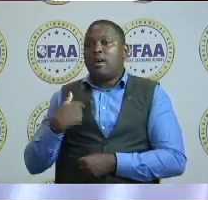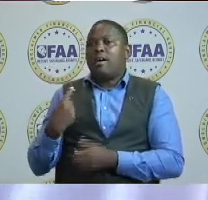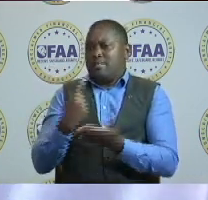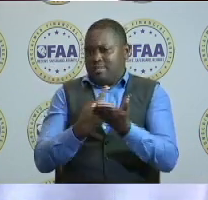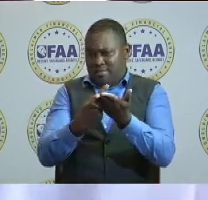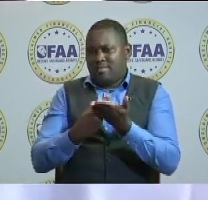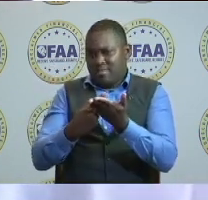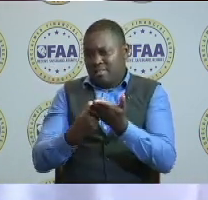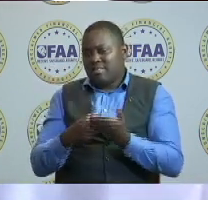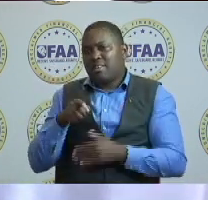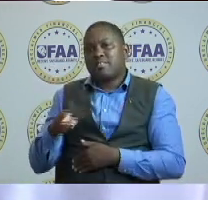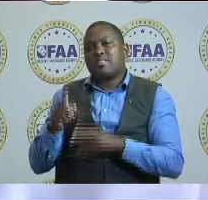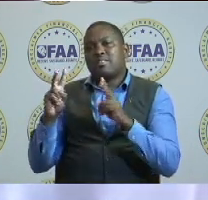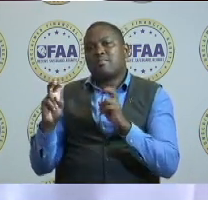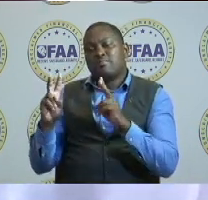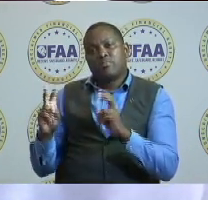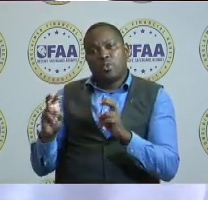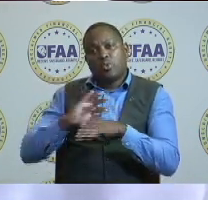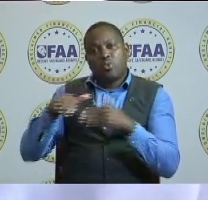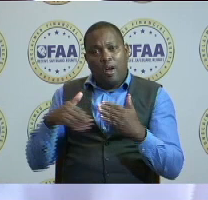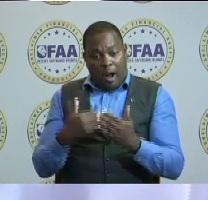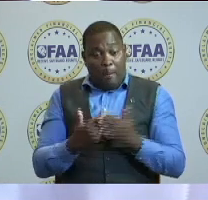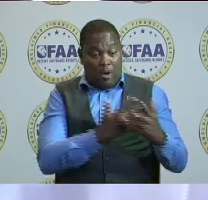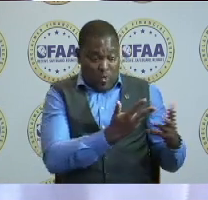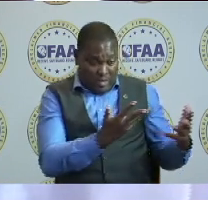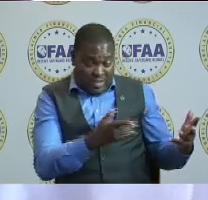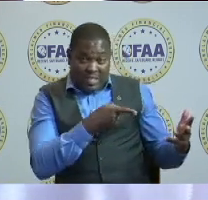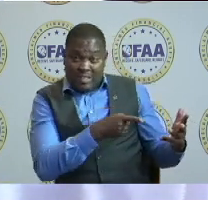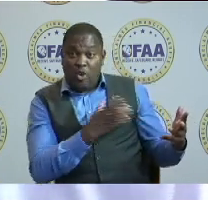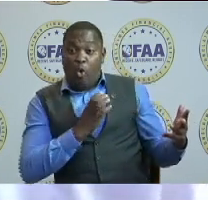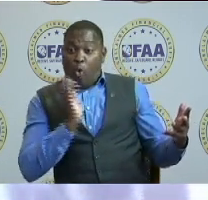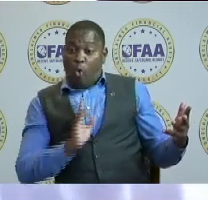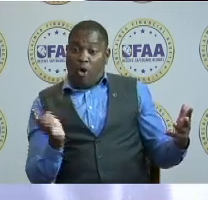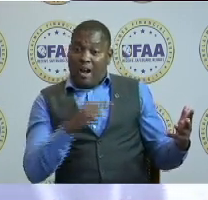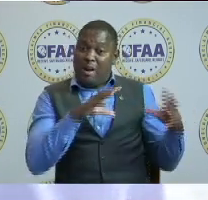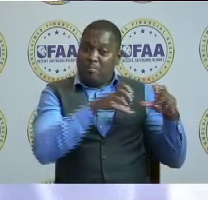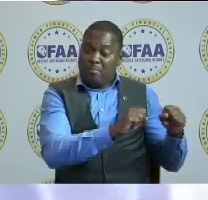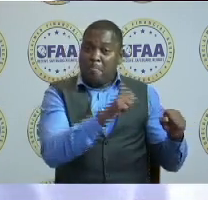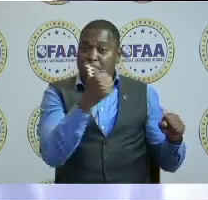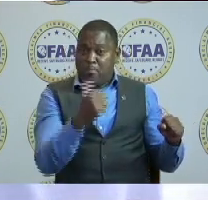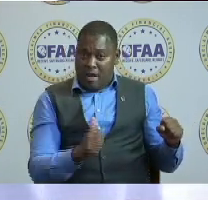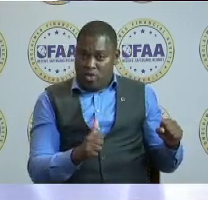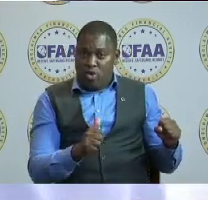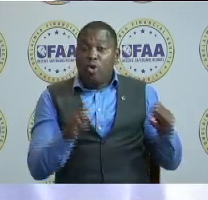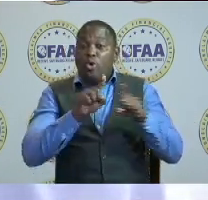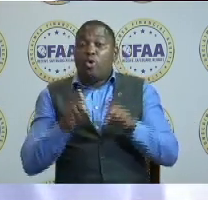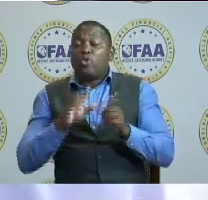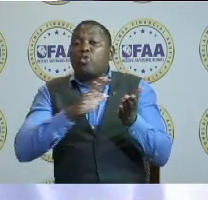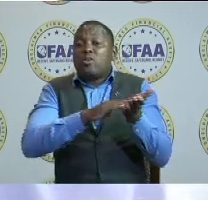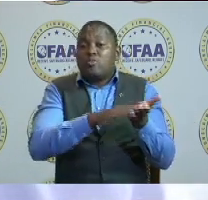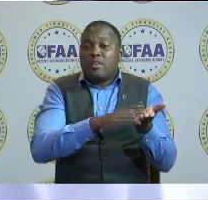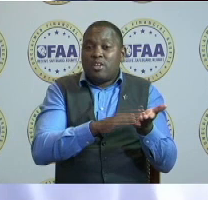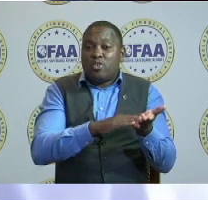on the matter of the unclaimed financial assets. And from the recommendations of the National Economic and